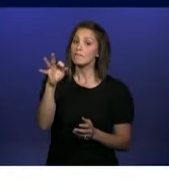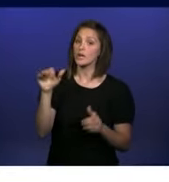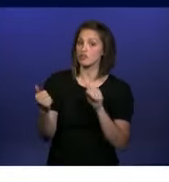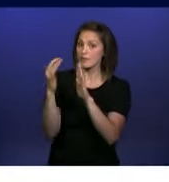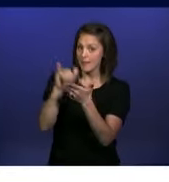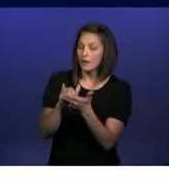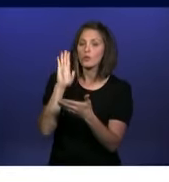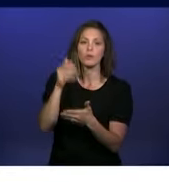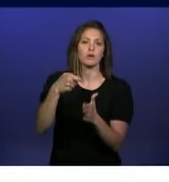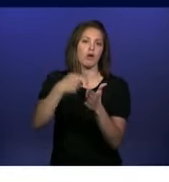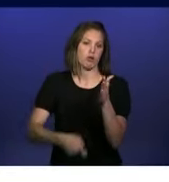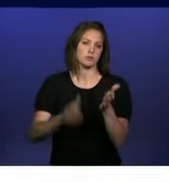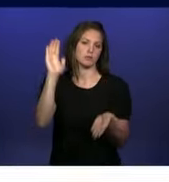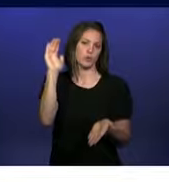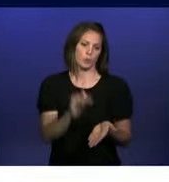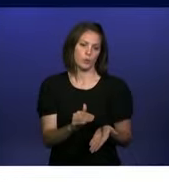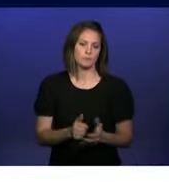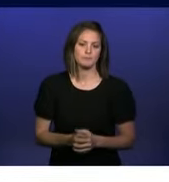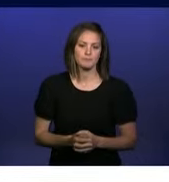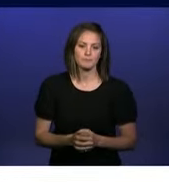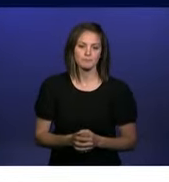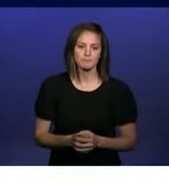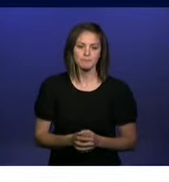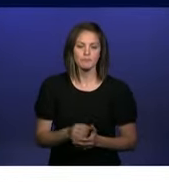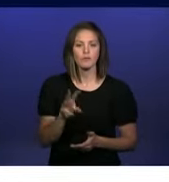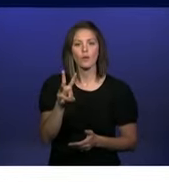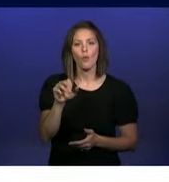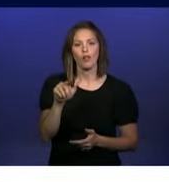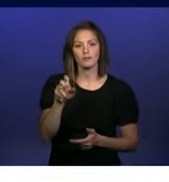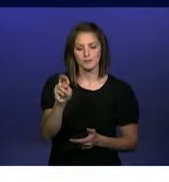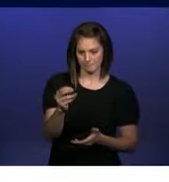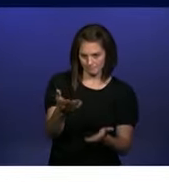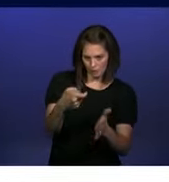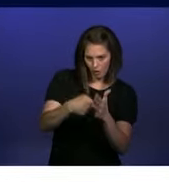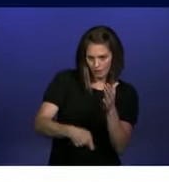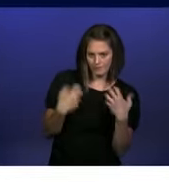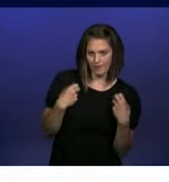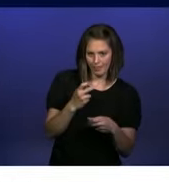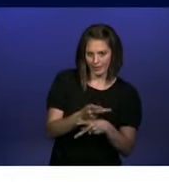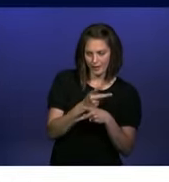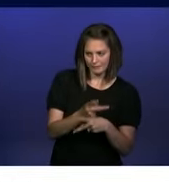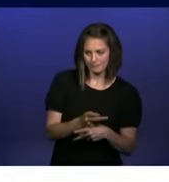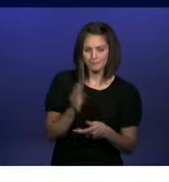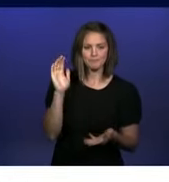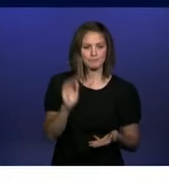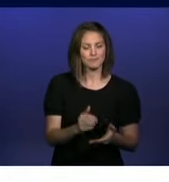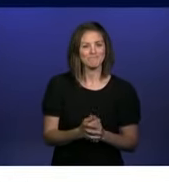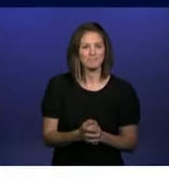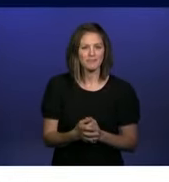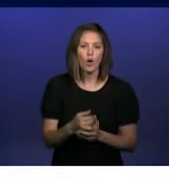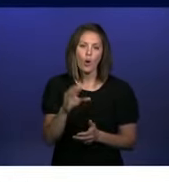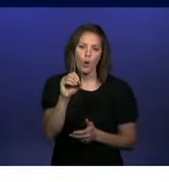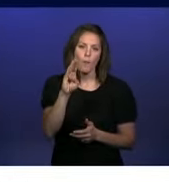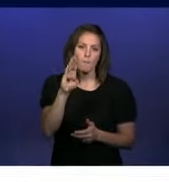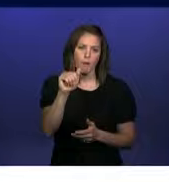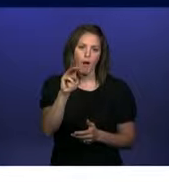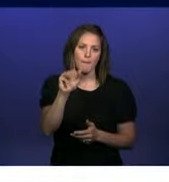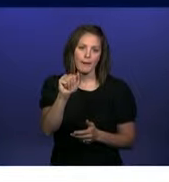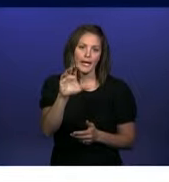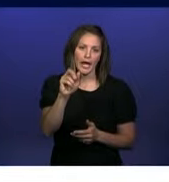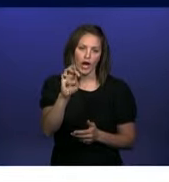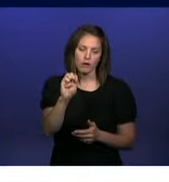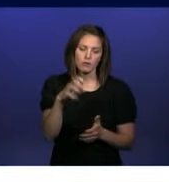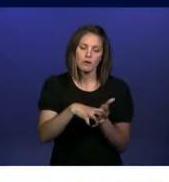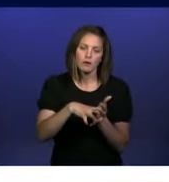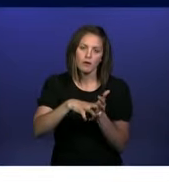you. Mr. Walton, we'll turn to you. Your thoughts on lowering the cost of healthcare. Well, we need to repeal Obamacare immediately. It's the